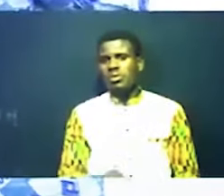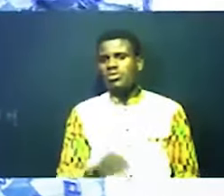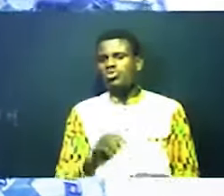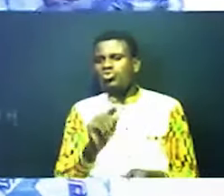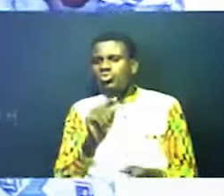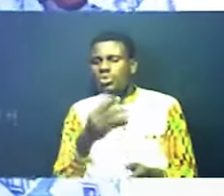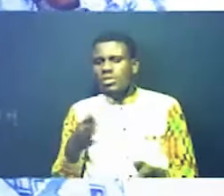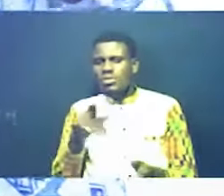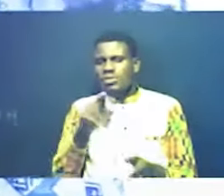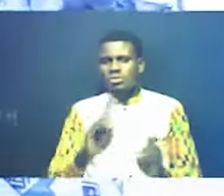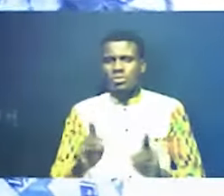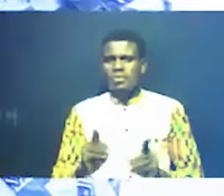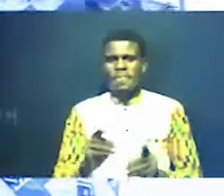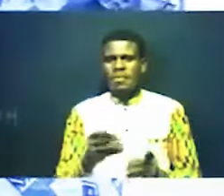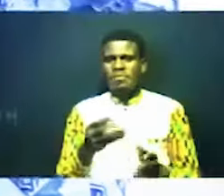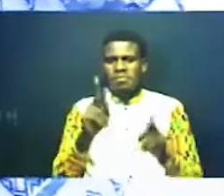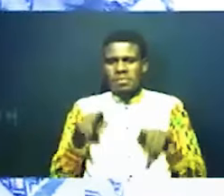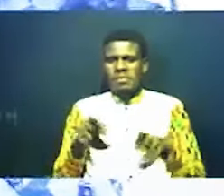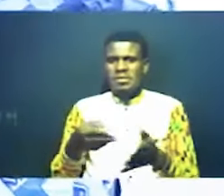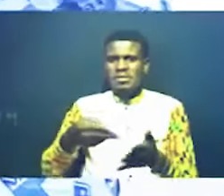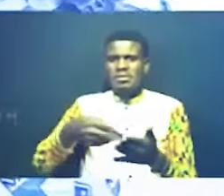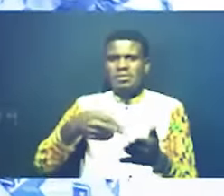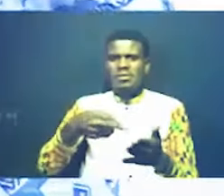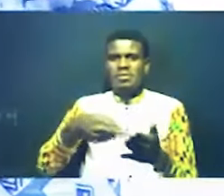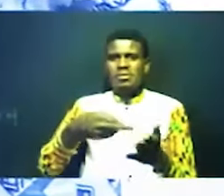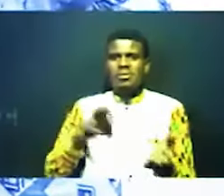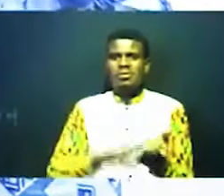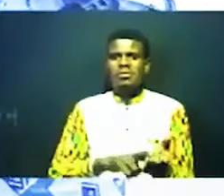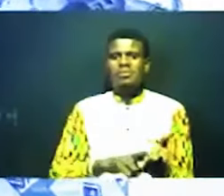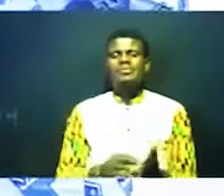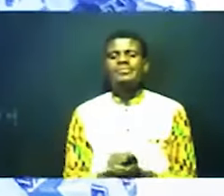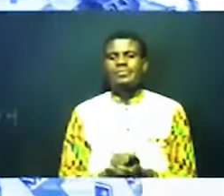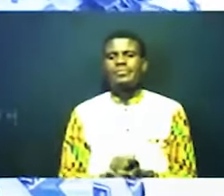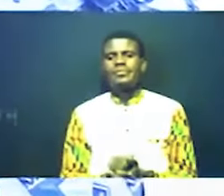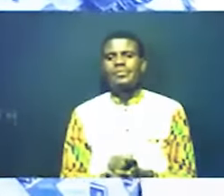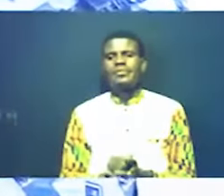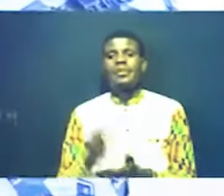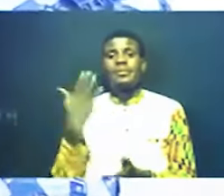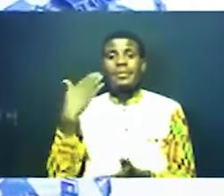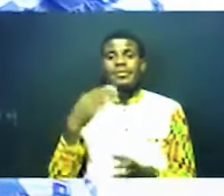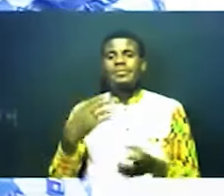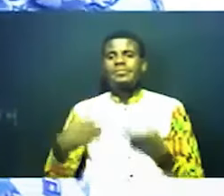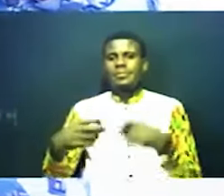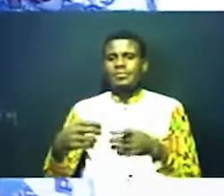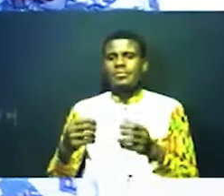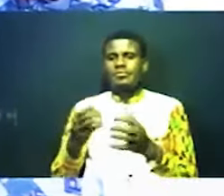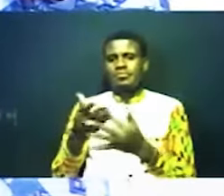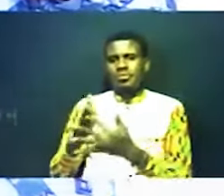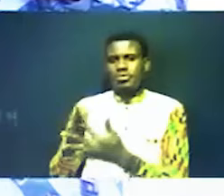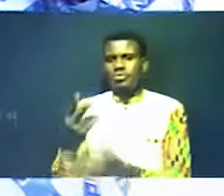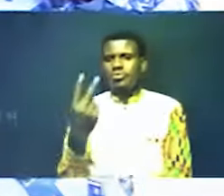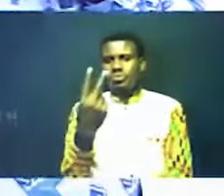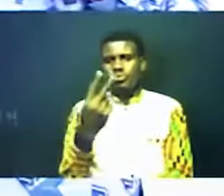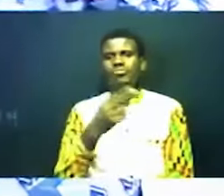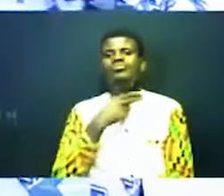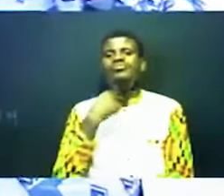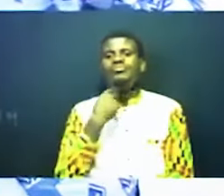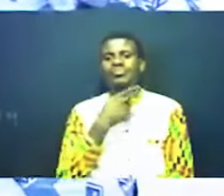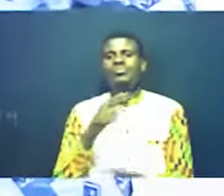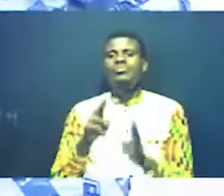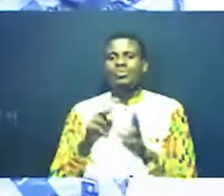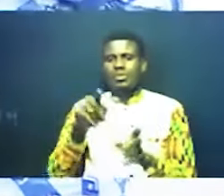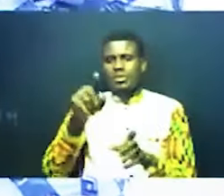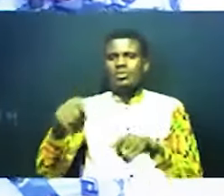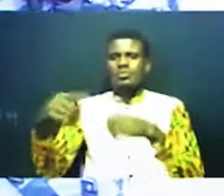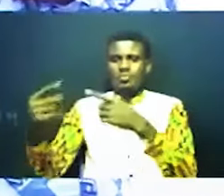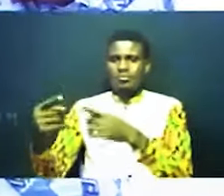young pastors. So when we sat down, when we were going, I thought that I was just